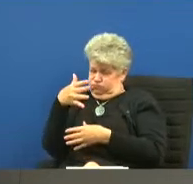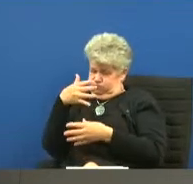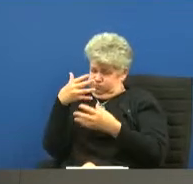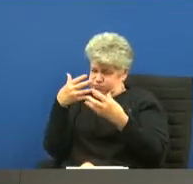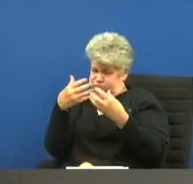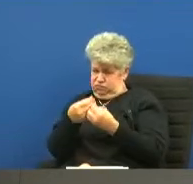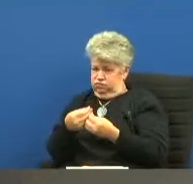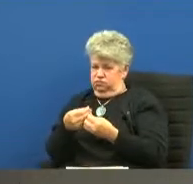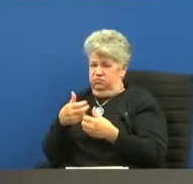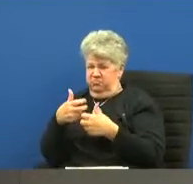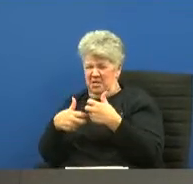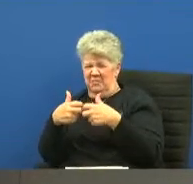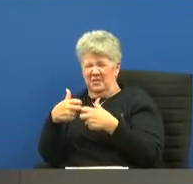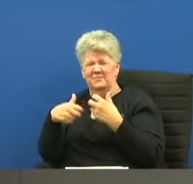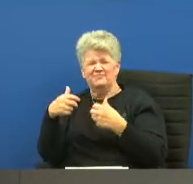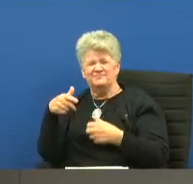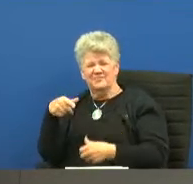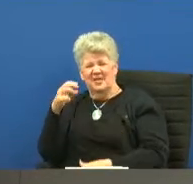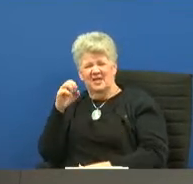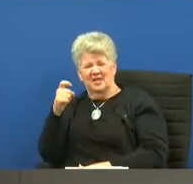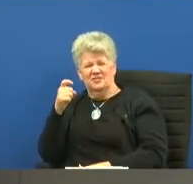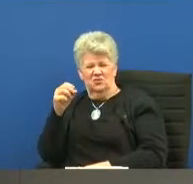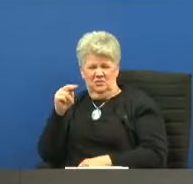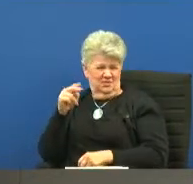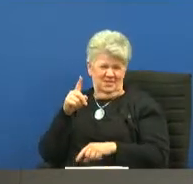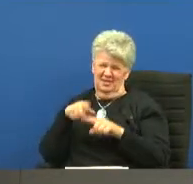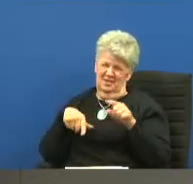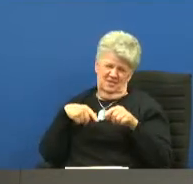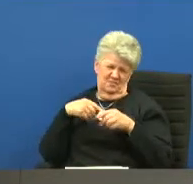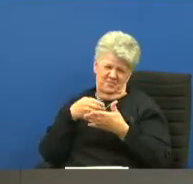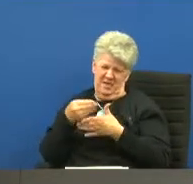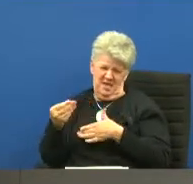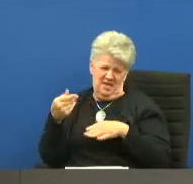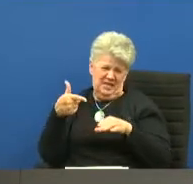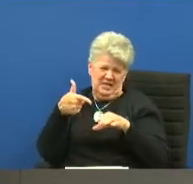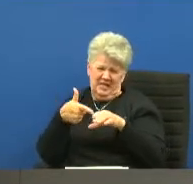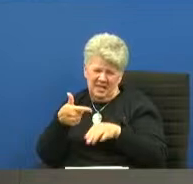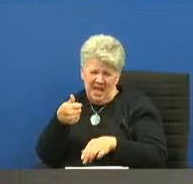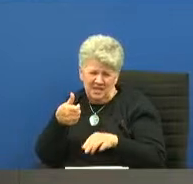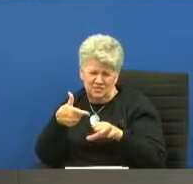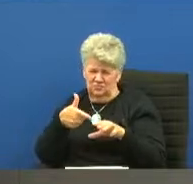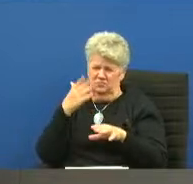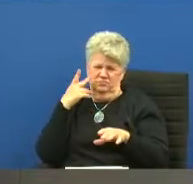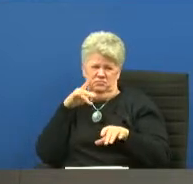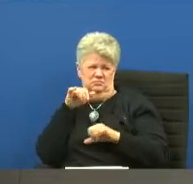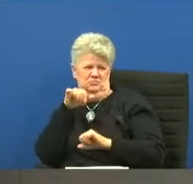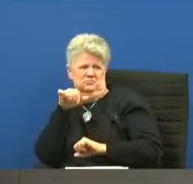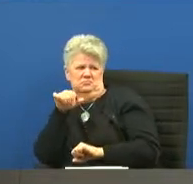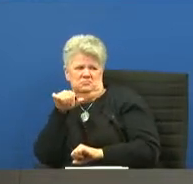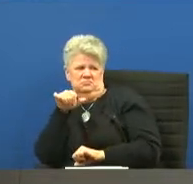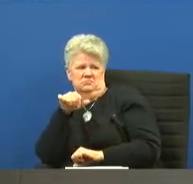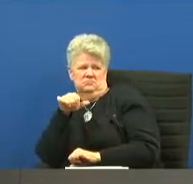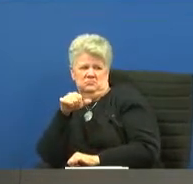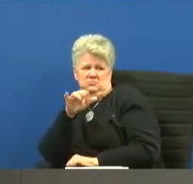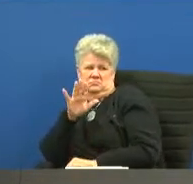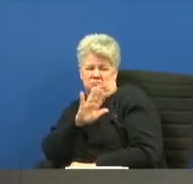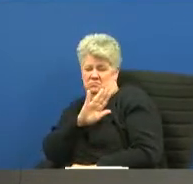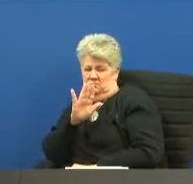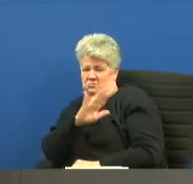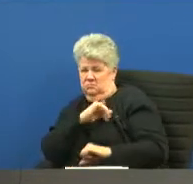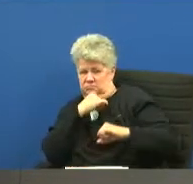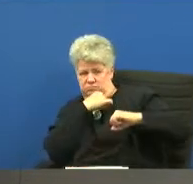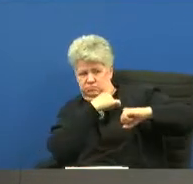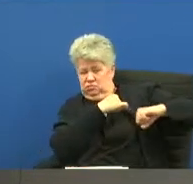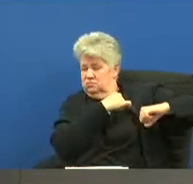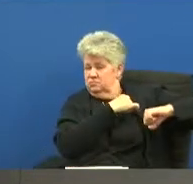people with some problems. Sometimes you can't go to the Exxon for gas because you're afraid to go over there because of the people who are hanging out there. But on the